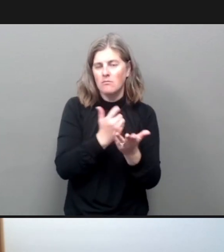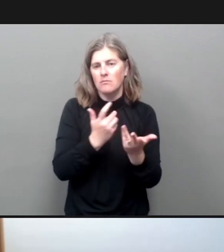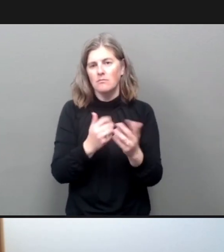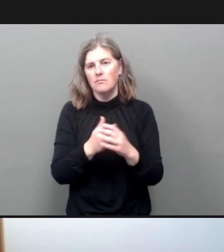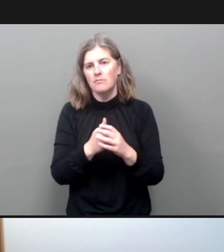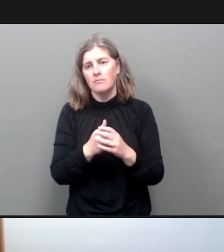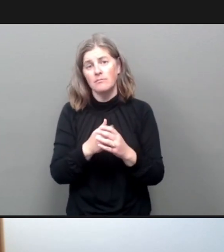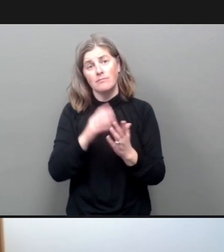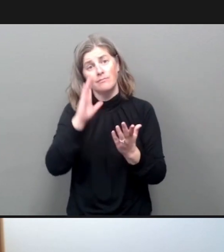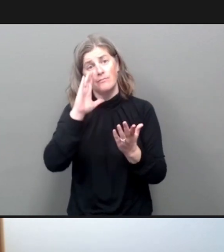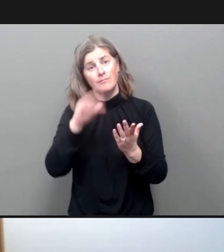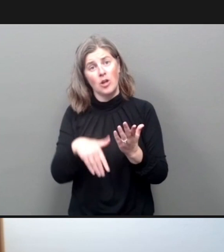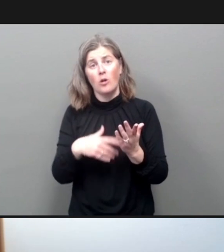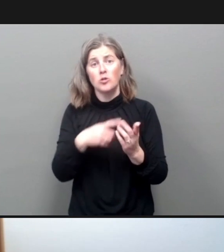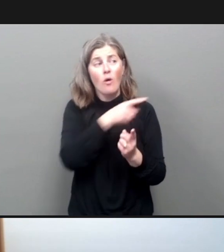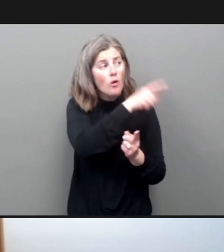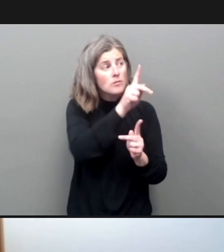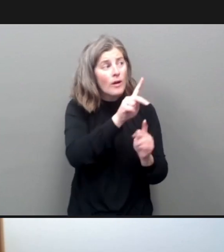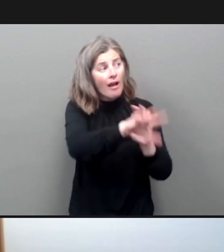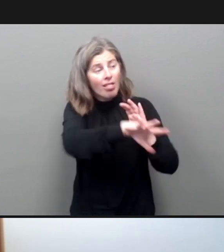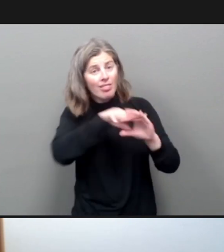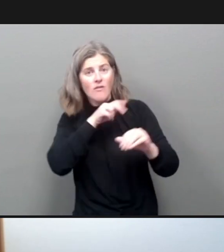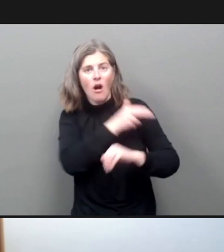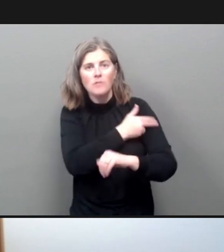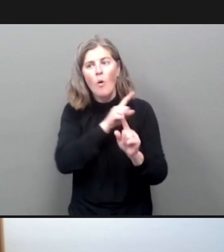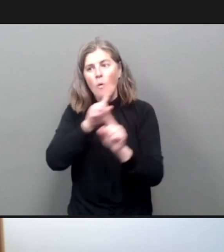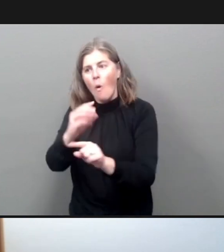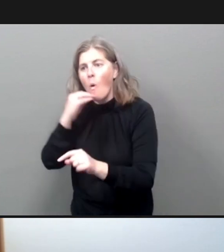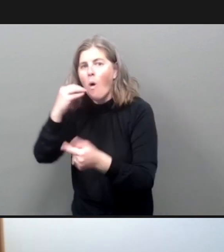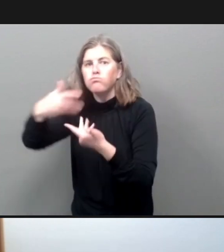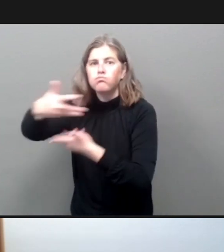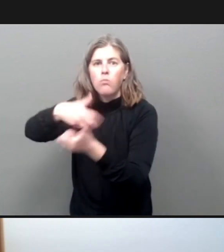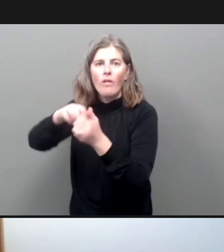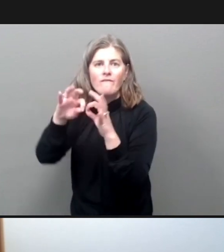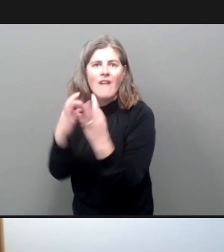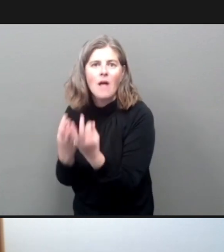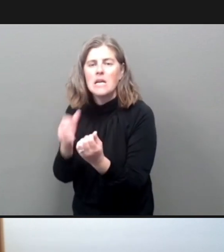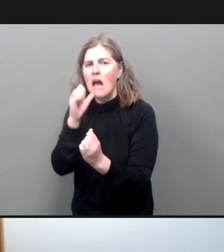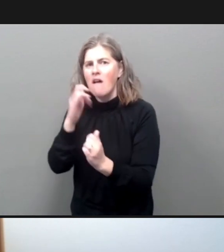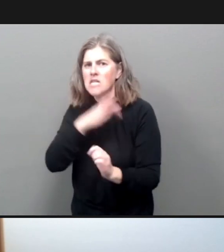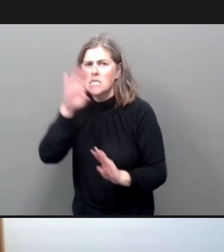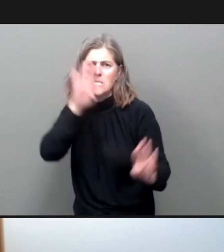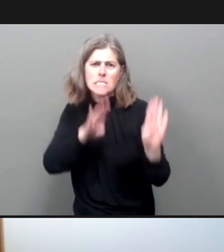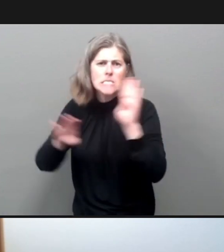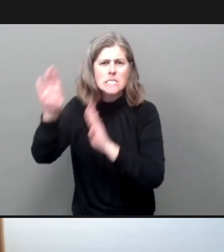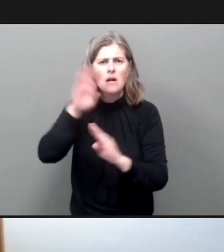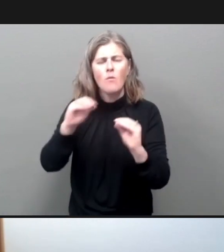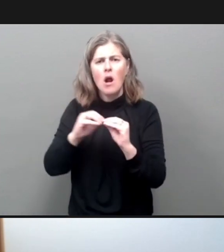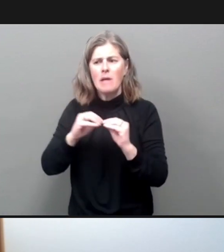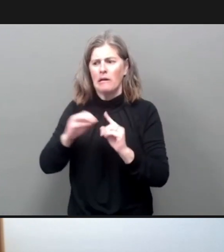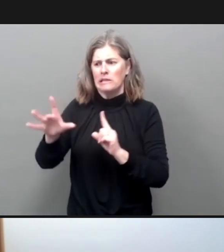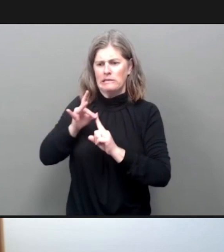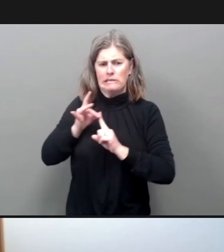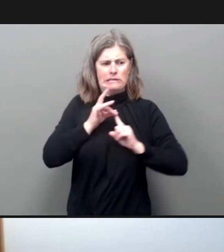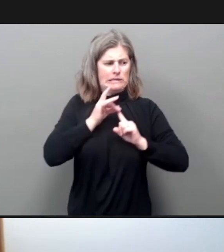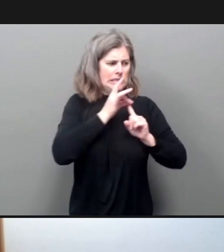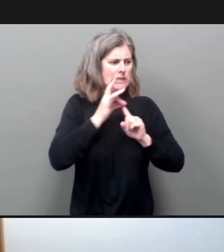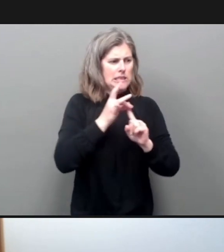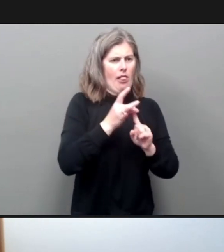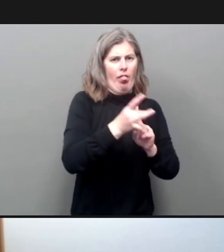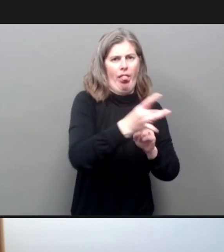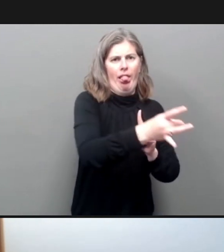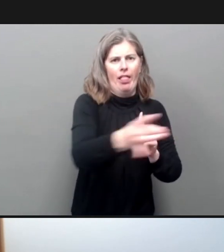spend some time with their families and go home and be safe and not have to worry so much about carrying the virus to